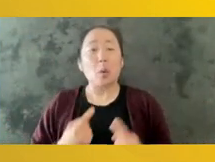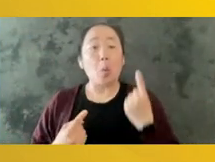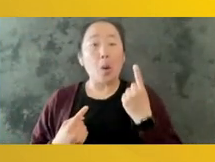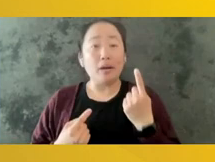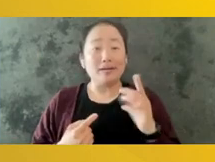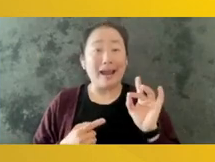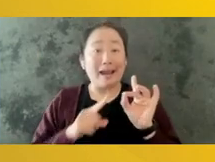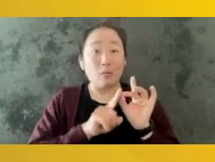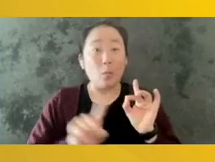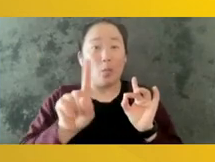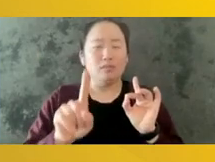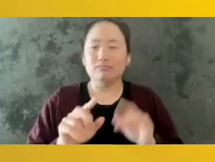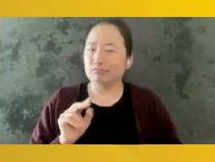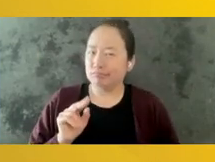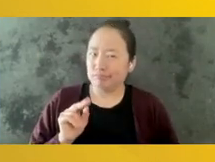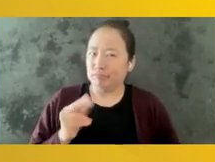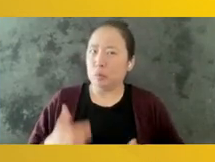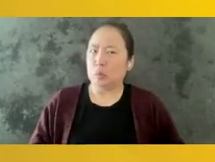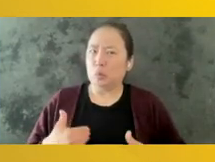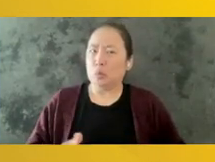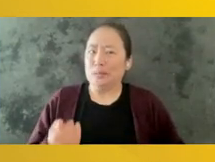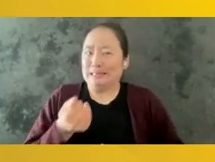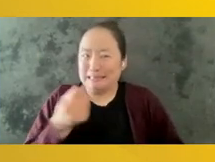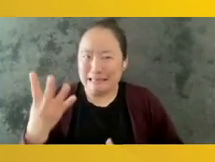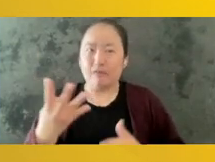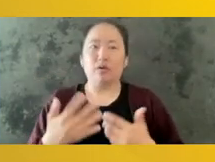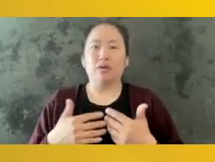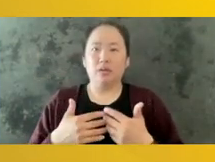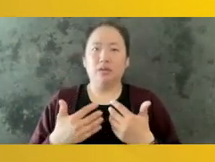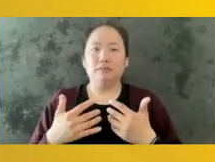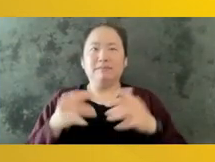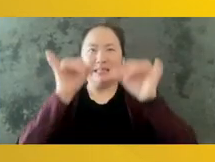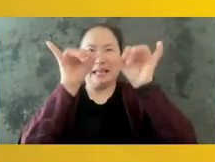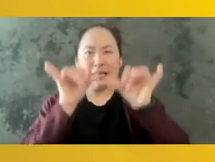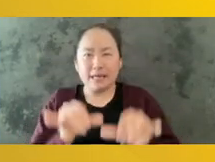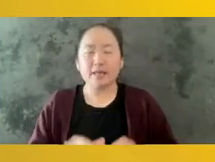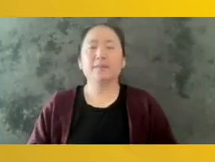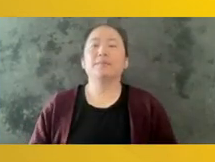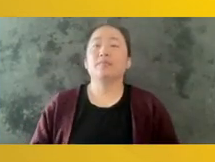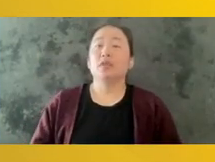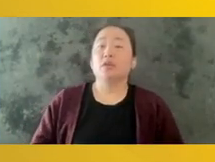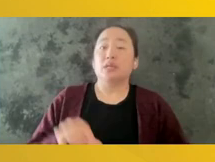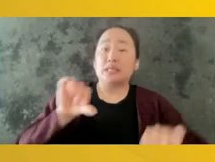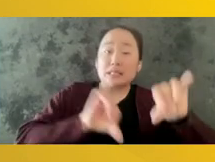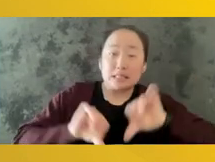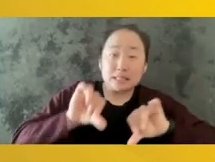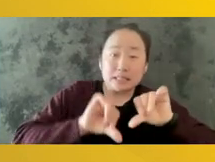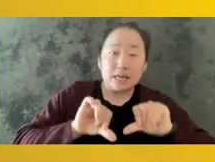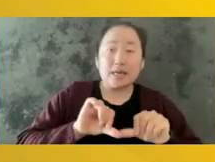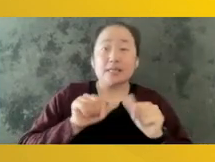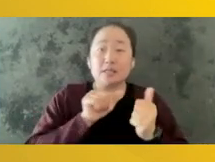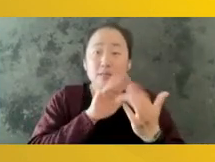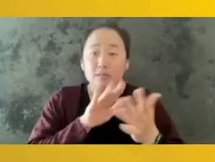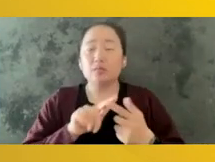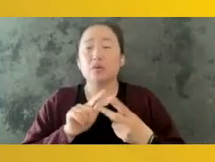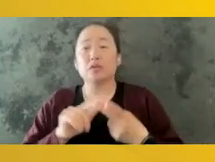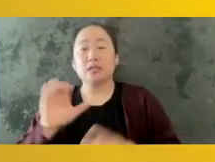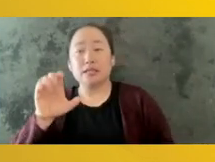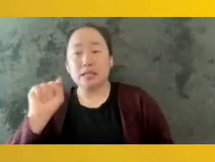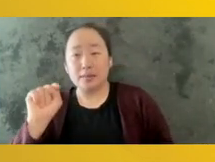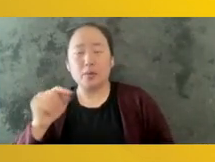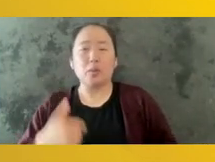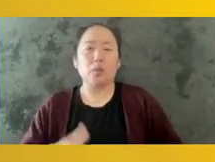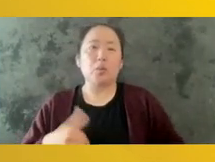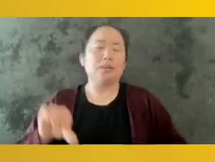that. So based on that amount of overlap between the science practices and computational thinking, science time is a great